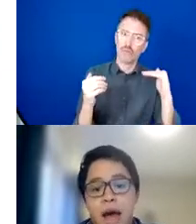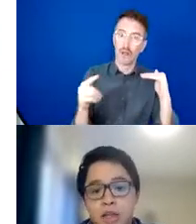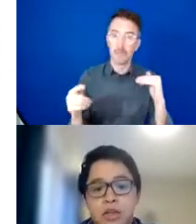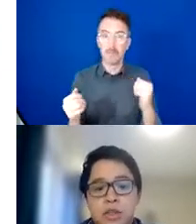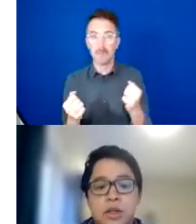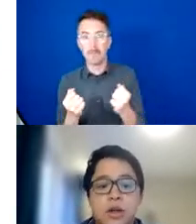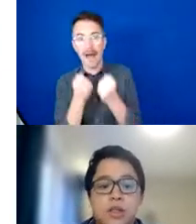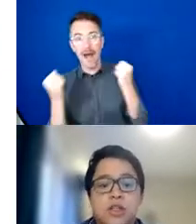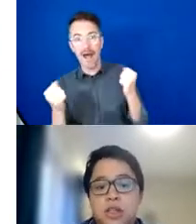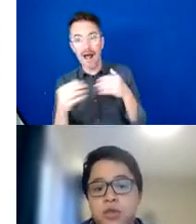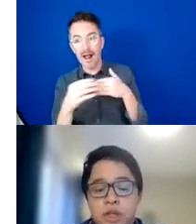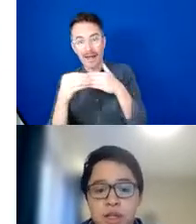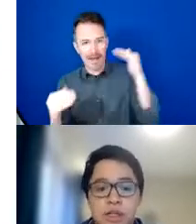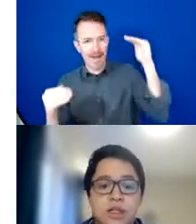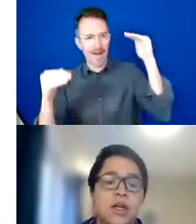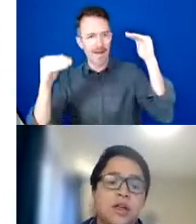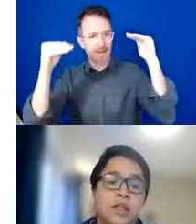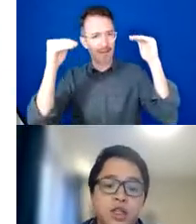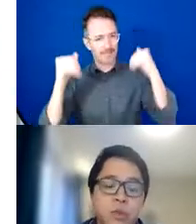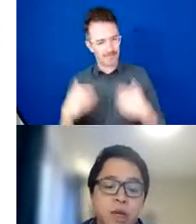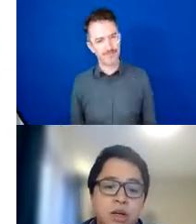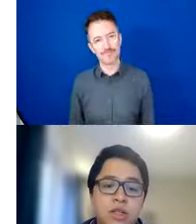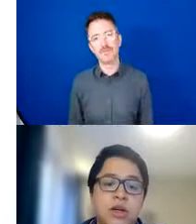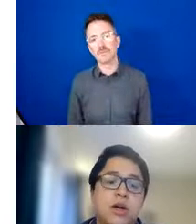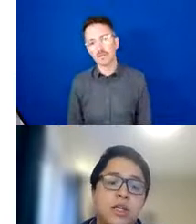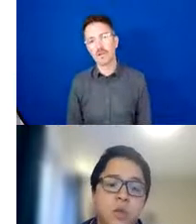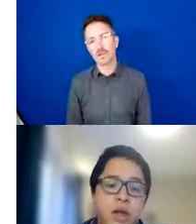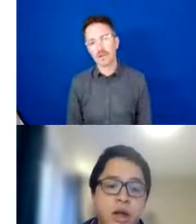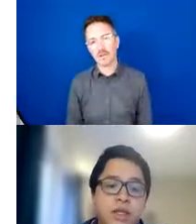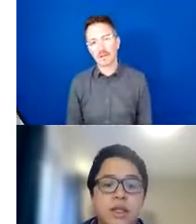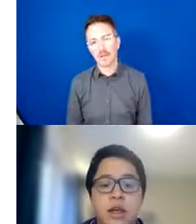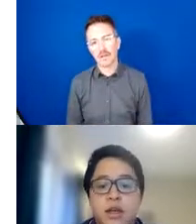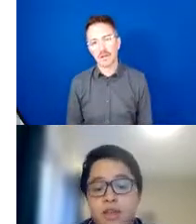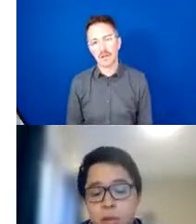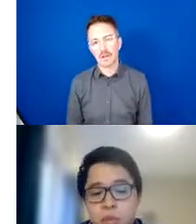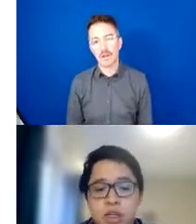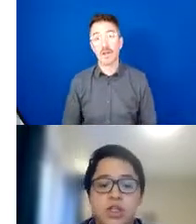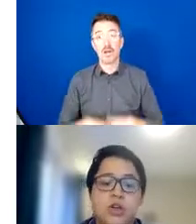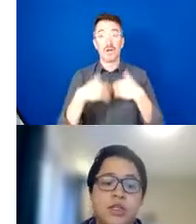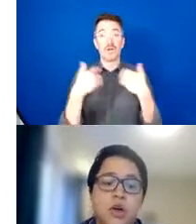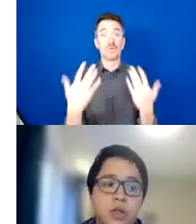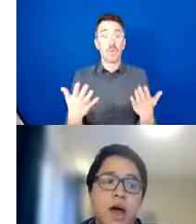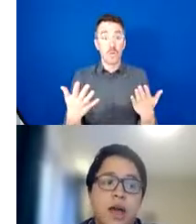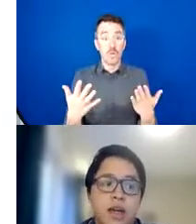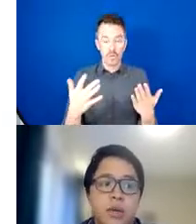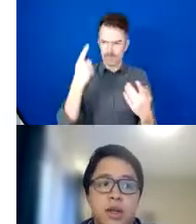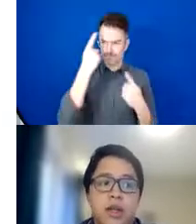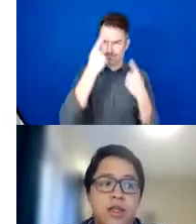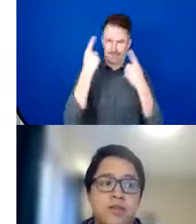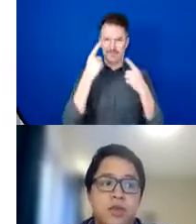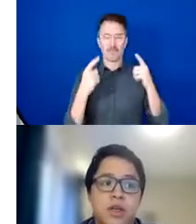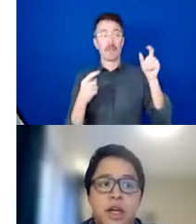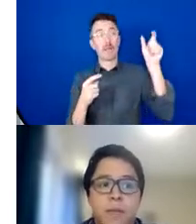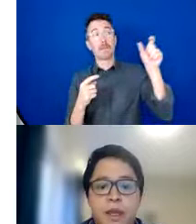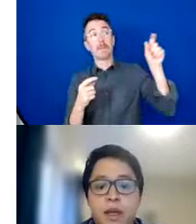particular actors, such as, for instance, decision makers, as well as development practitioners and also academia in the